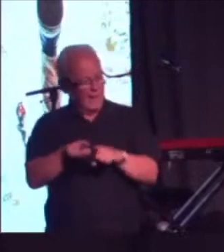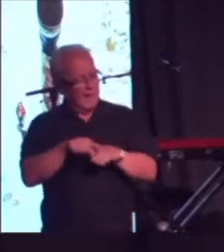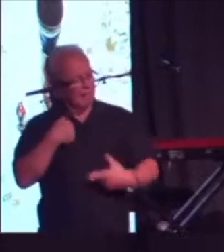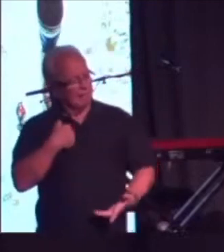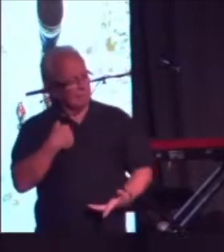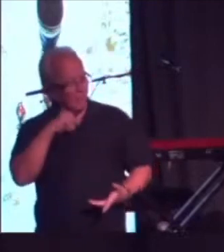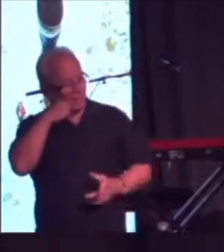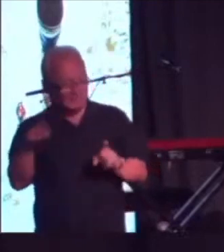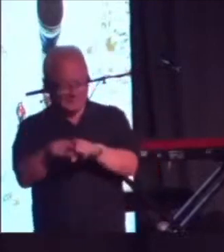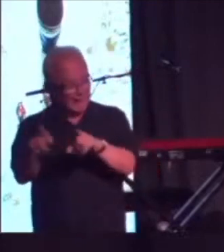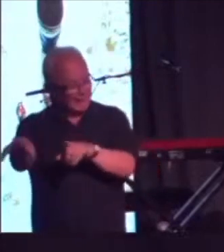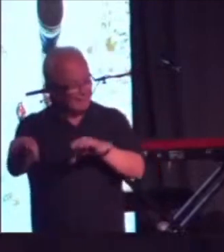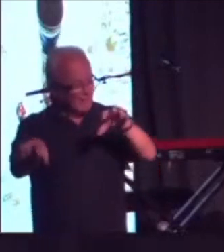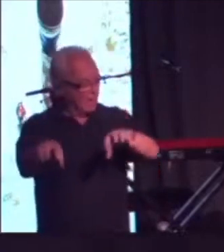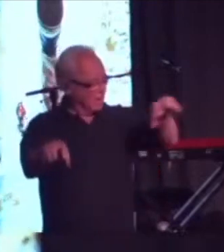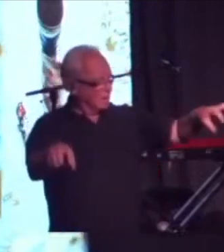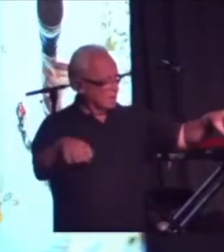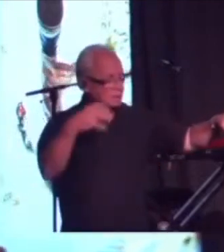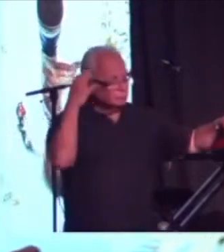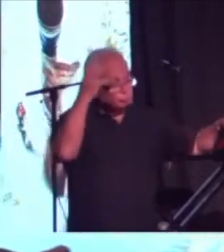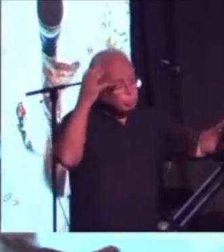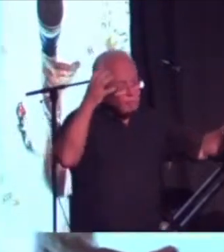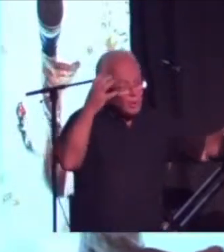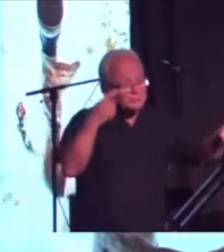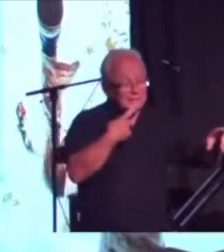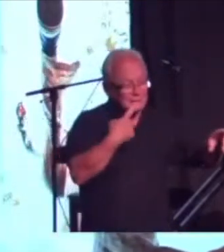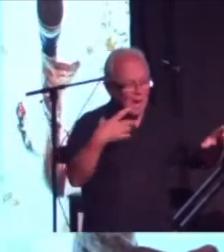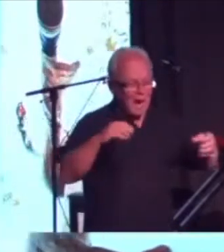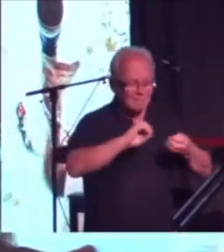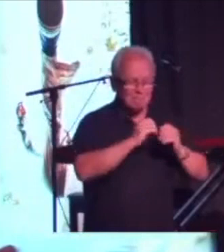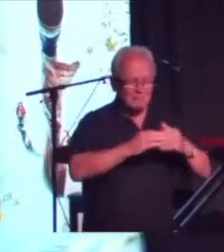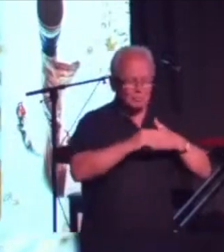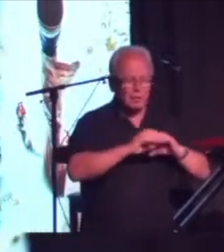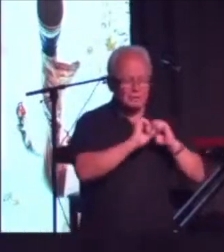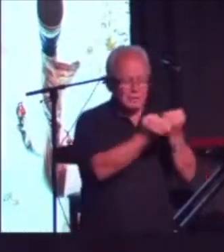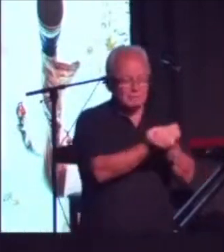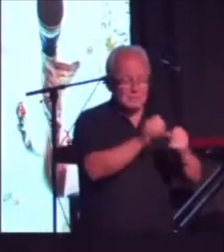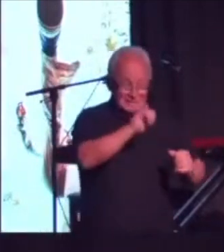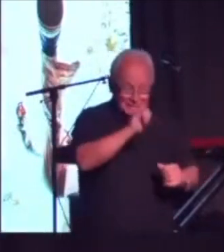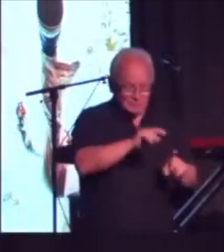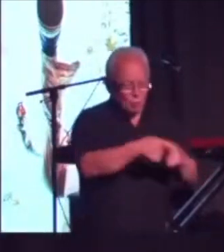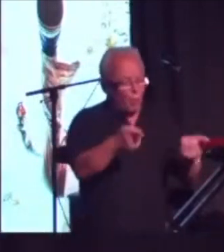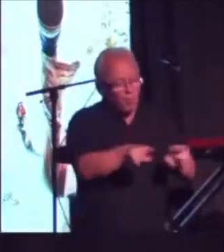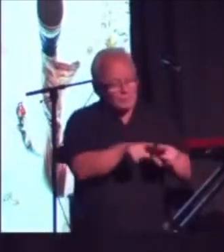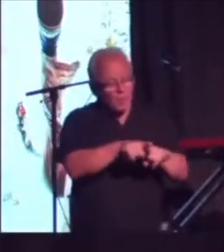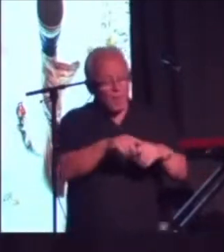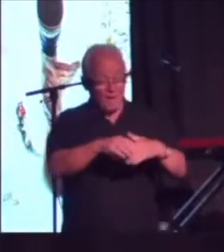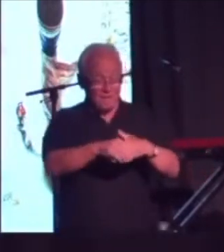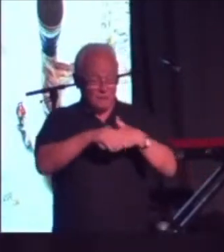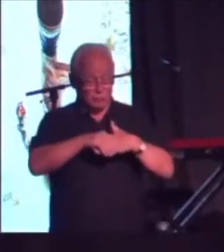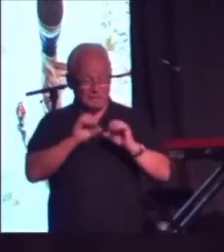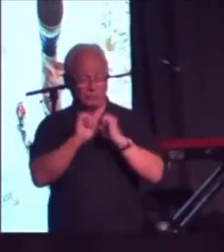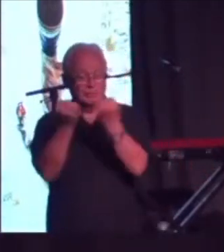Proverbs 13:20, not only are we made for friendship, our friendships will make us. Will make us too. That's why